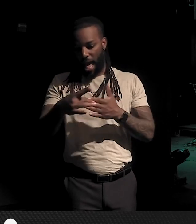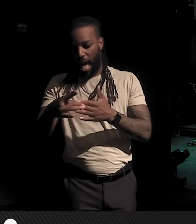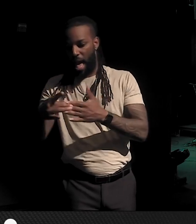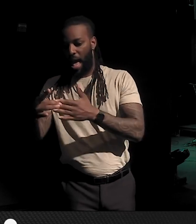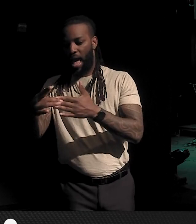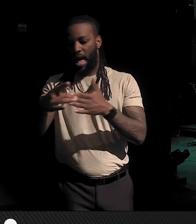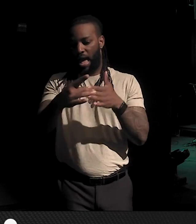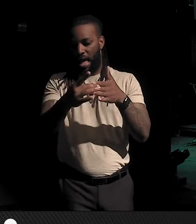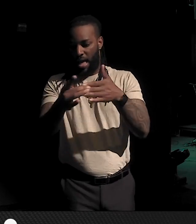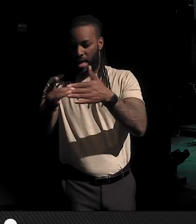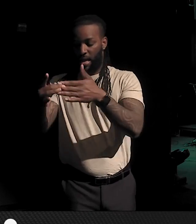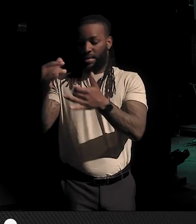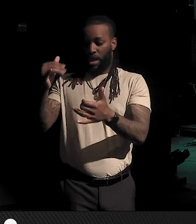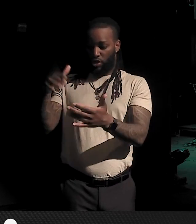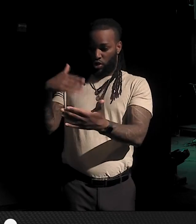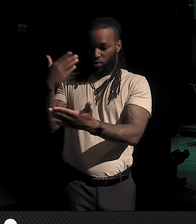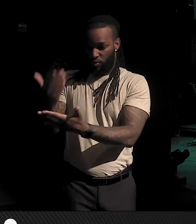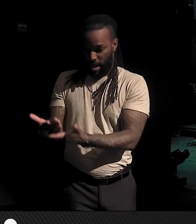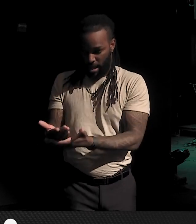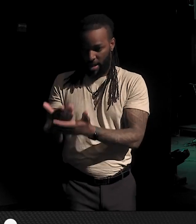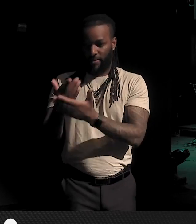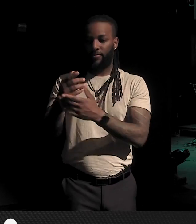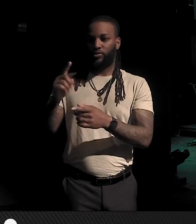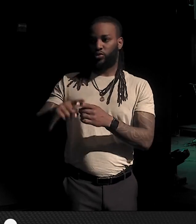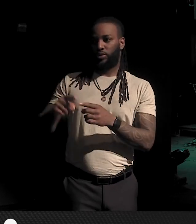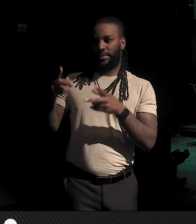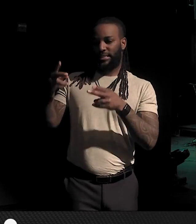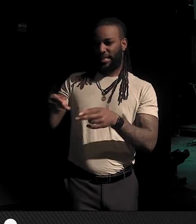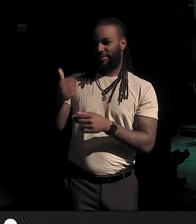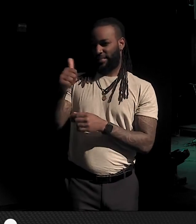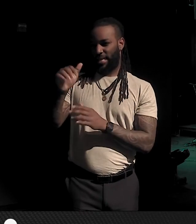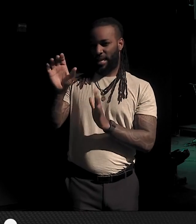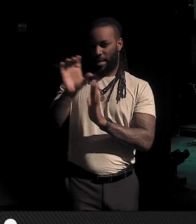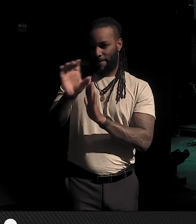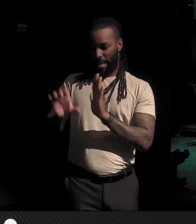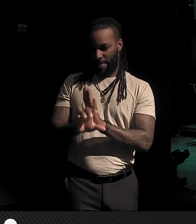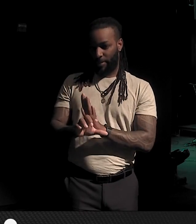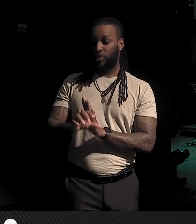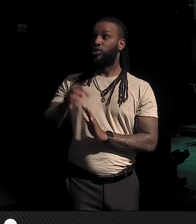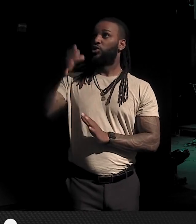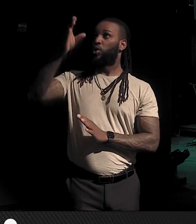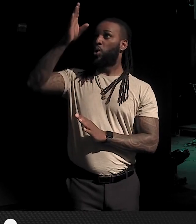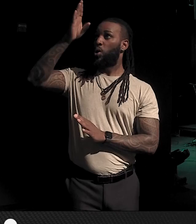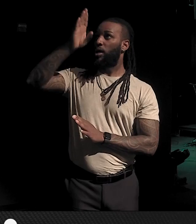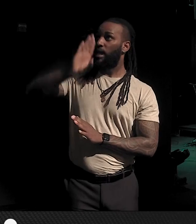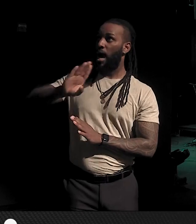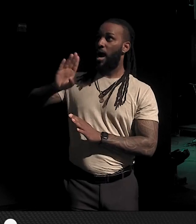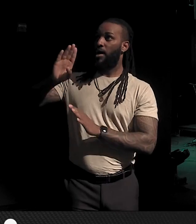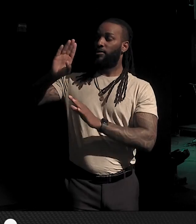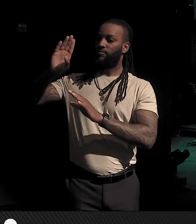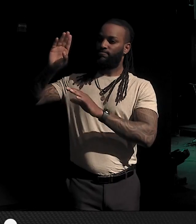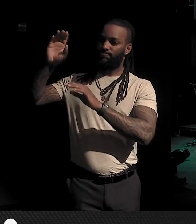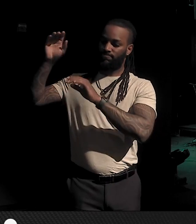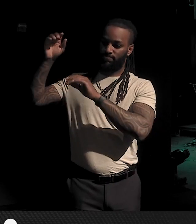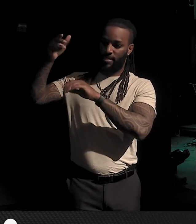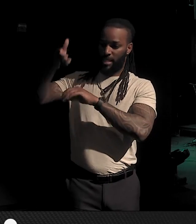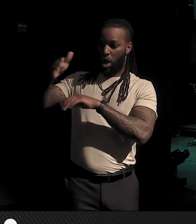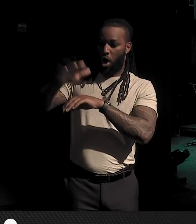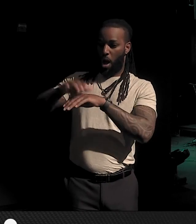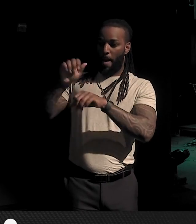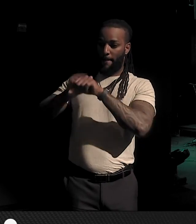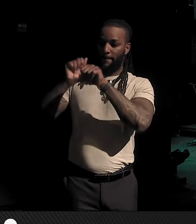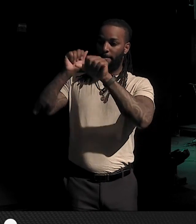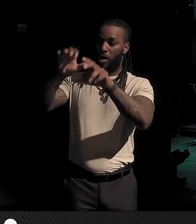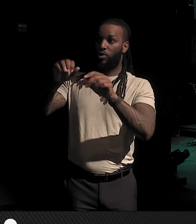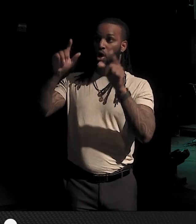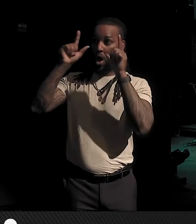now they get to Sinai, the scene of the Ten Commandments, and God descends down on that mountain, and Moses ascends up